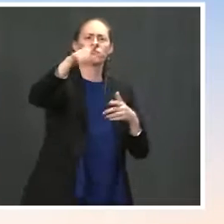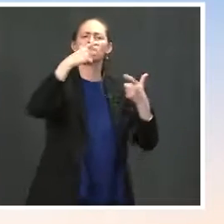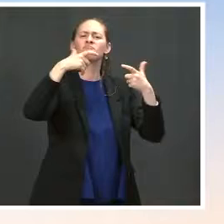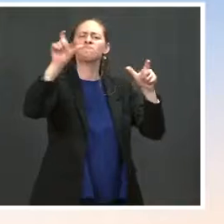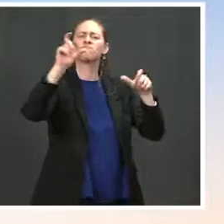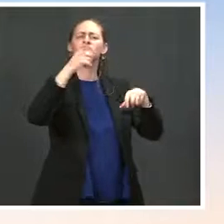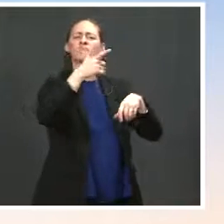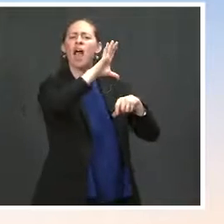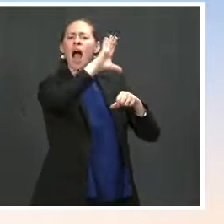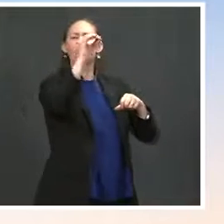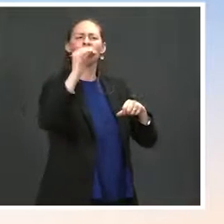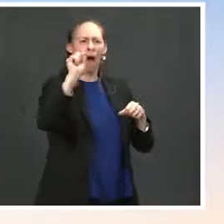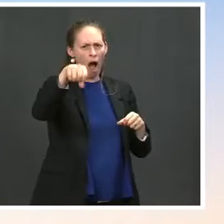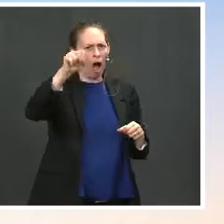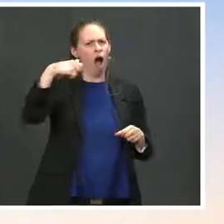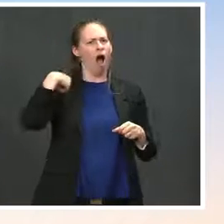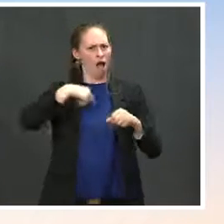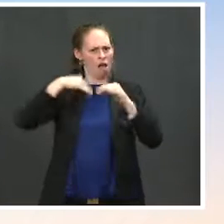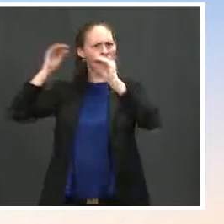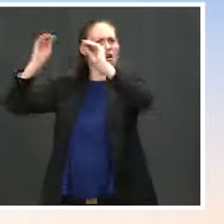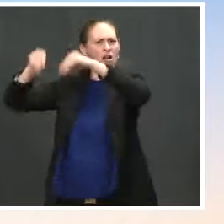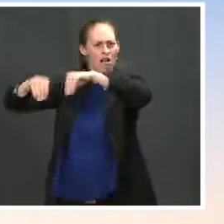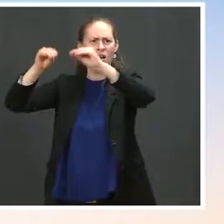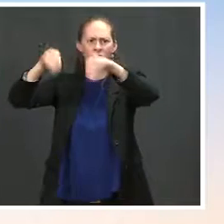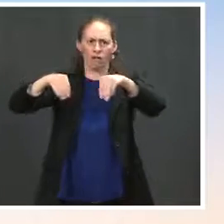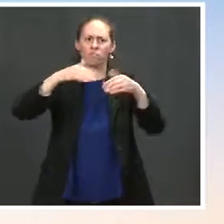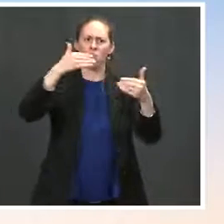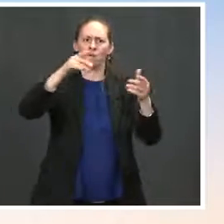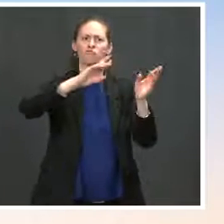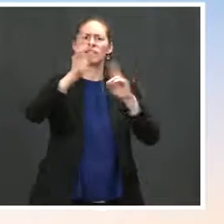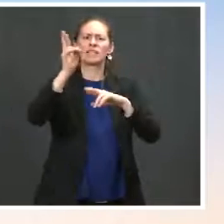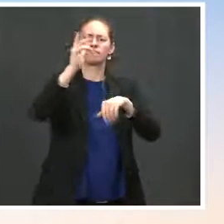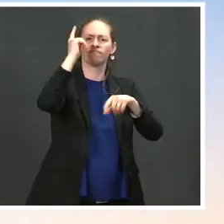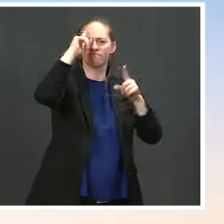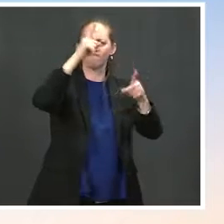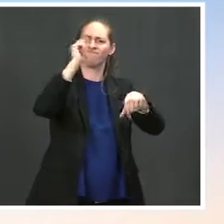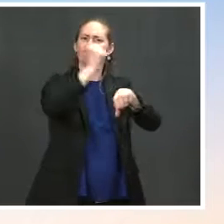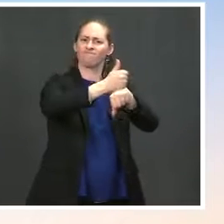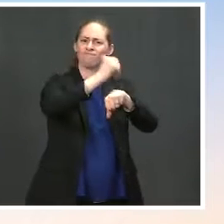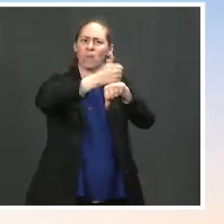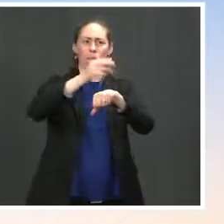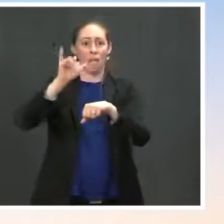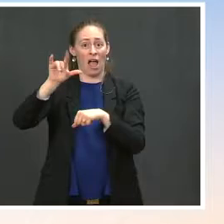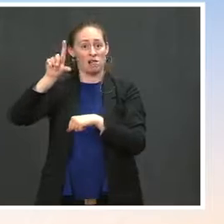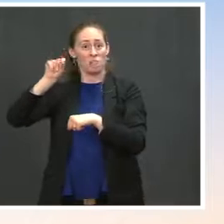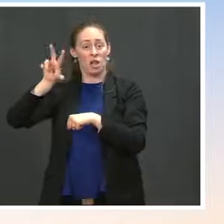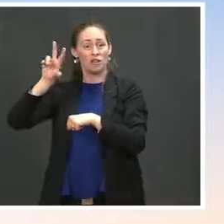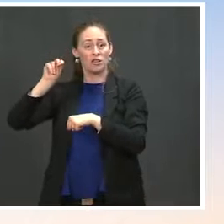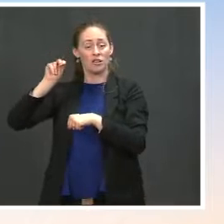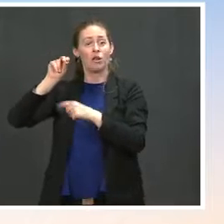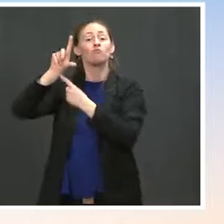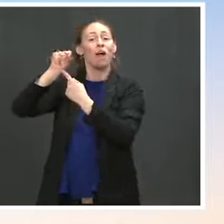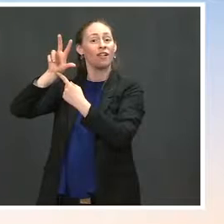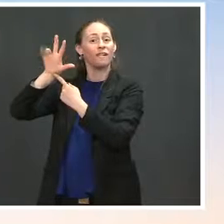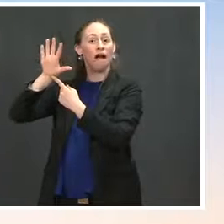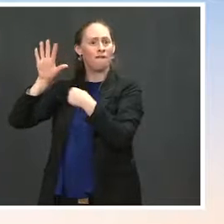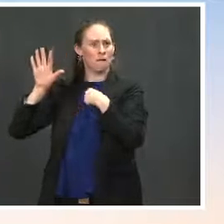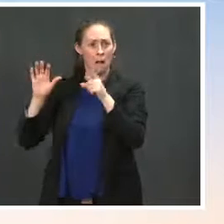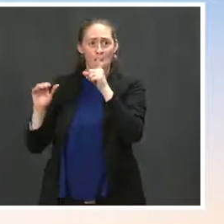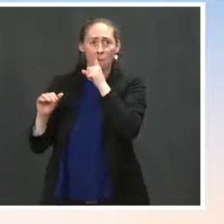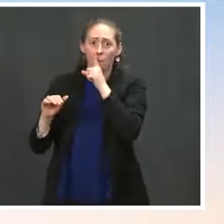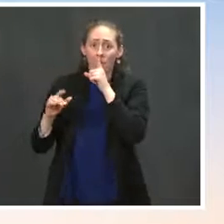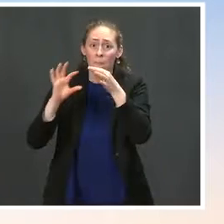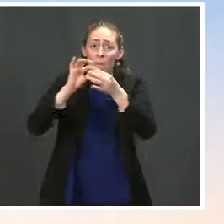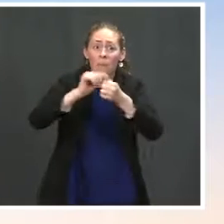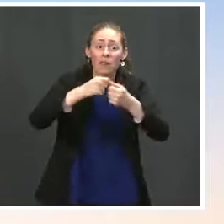100% EVs by 2035. We didn't say that. I didn't even say electric vehicles. It was the